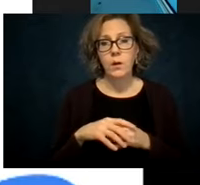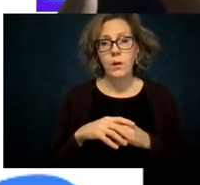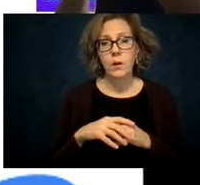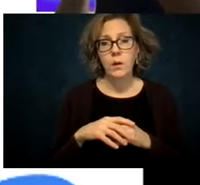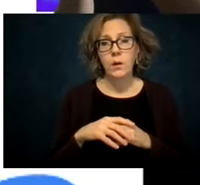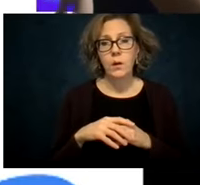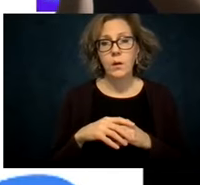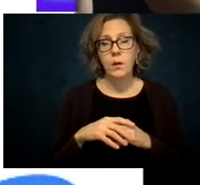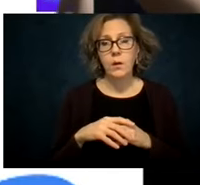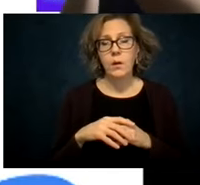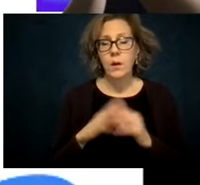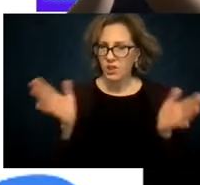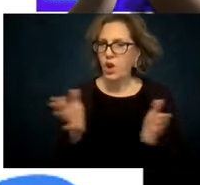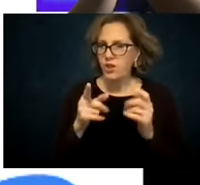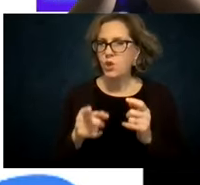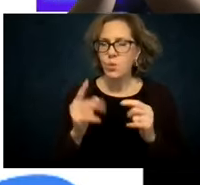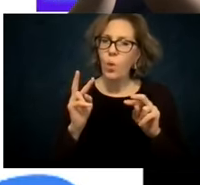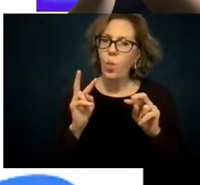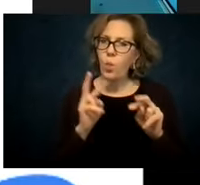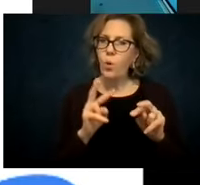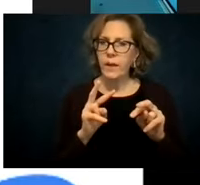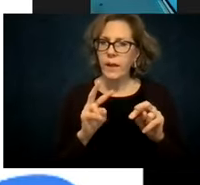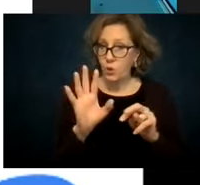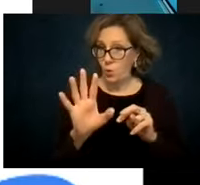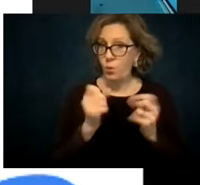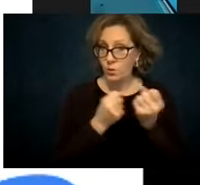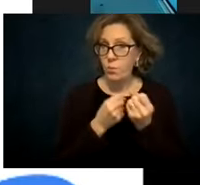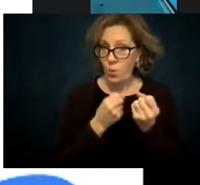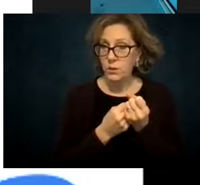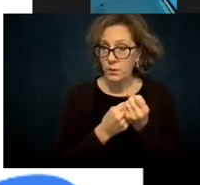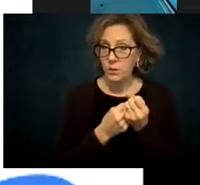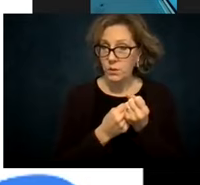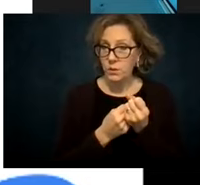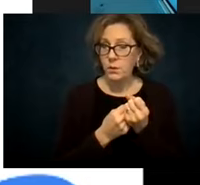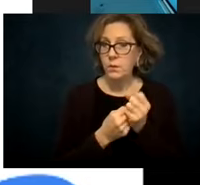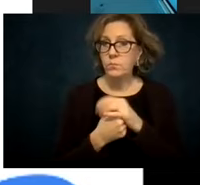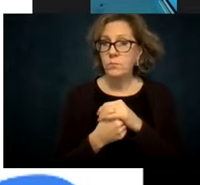take a look at any of the supports that you're getting. And if you have